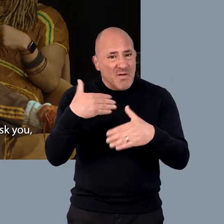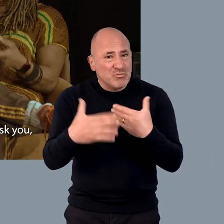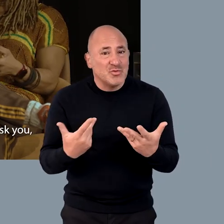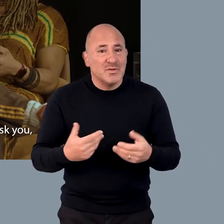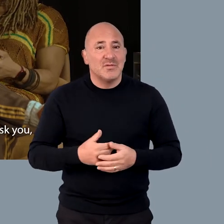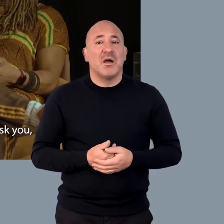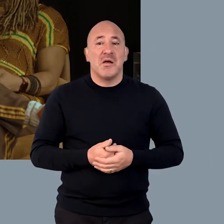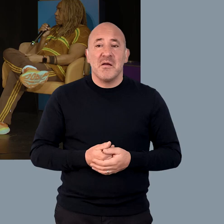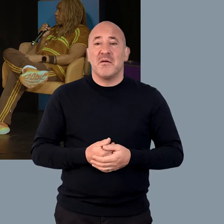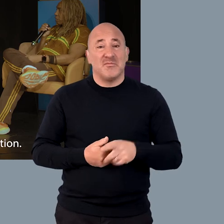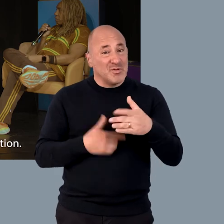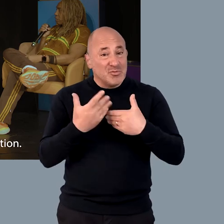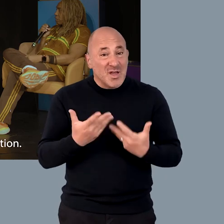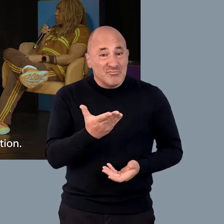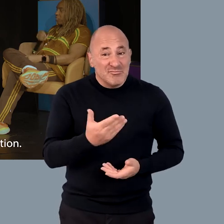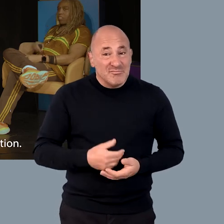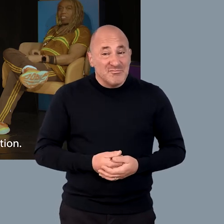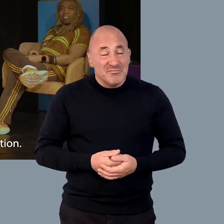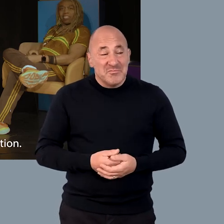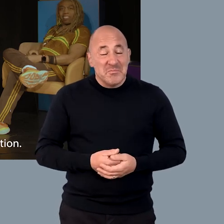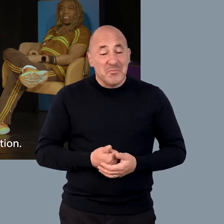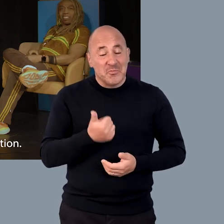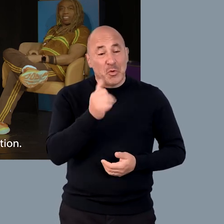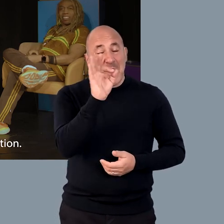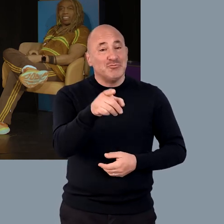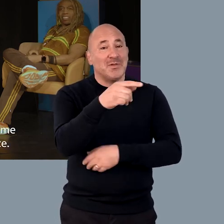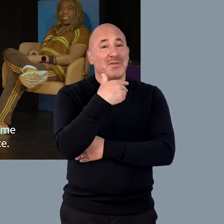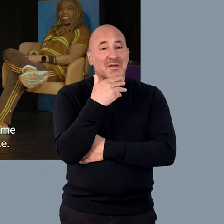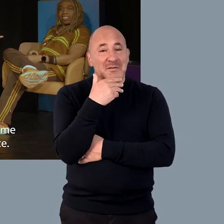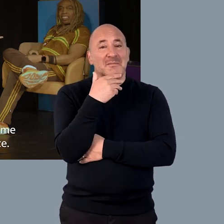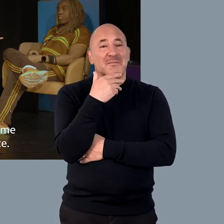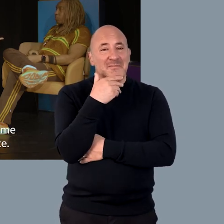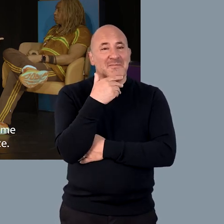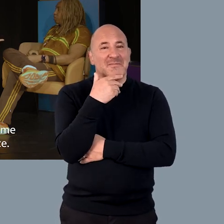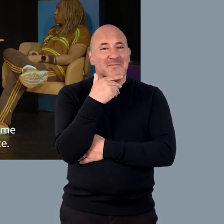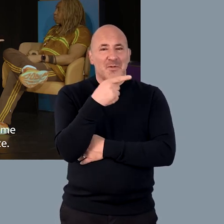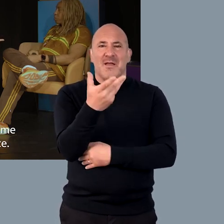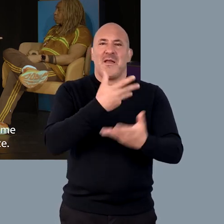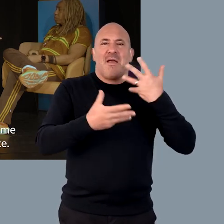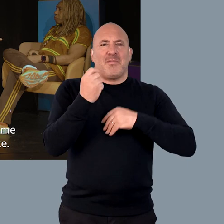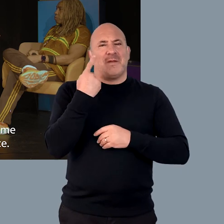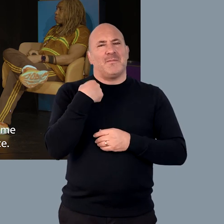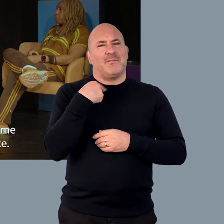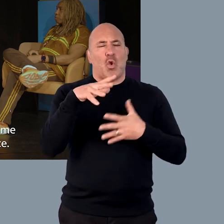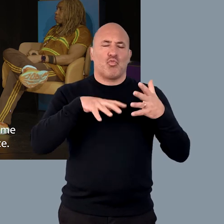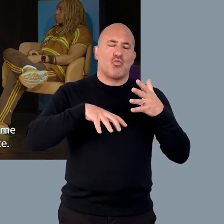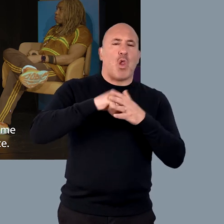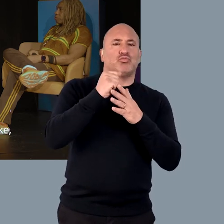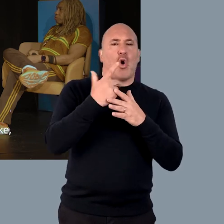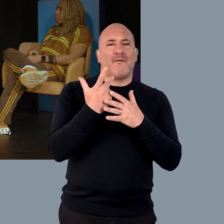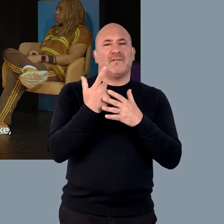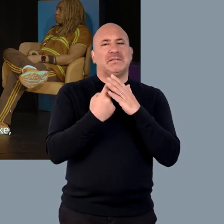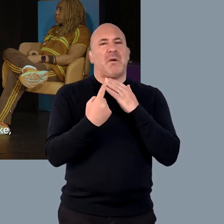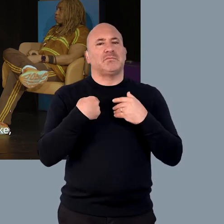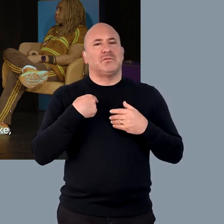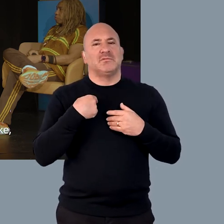to ask you how you're doing How are you doing today? It's a great question. I'm just also what you were saying was making me think about a culture of interdependence